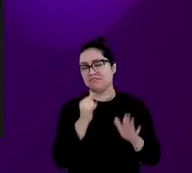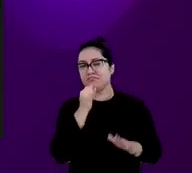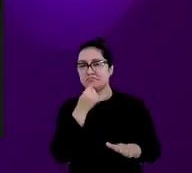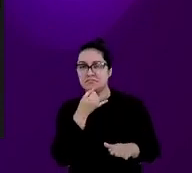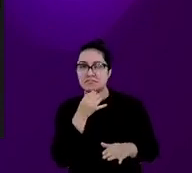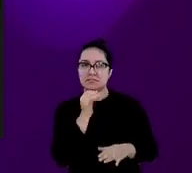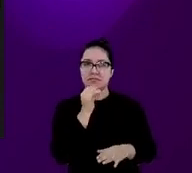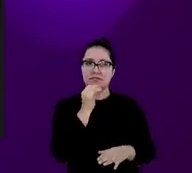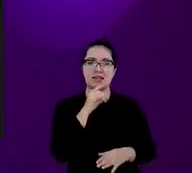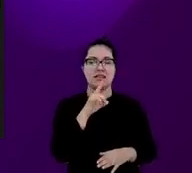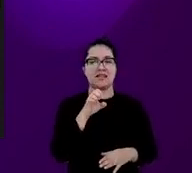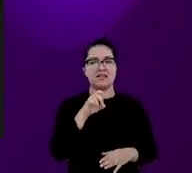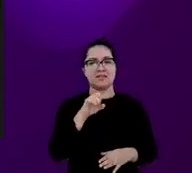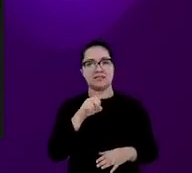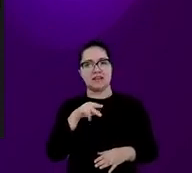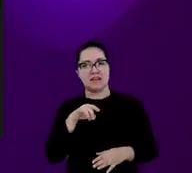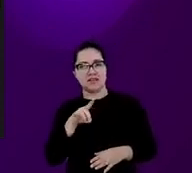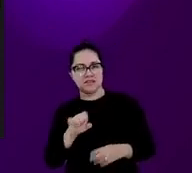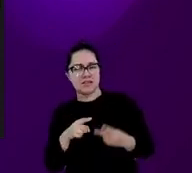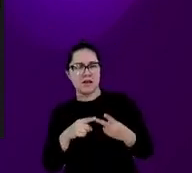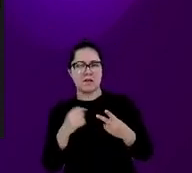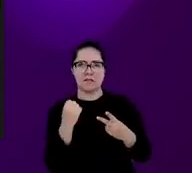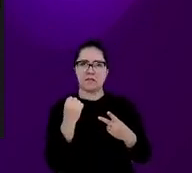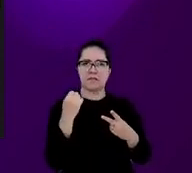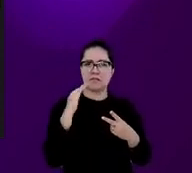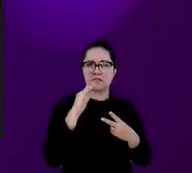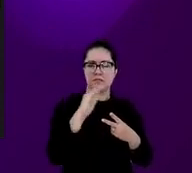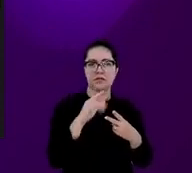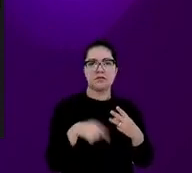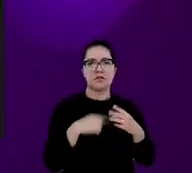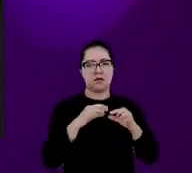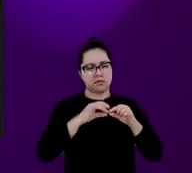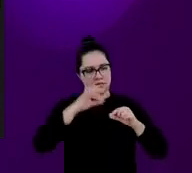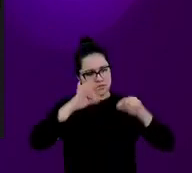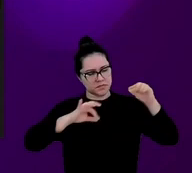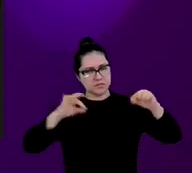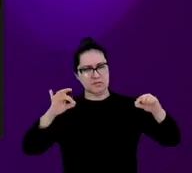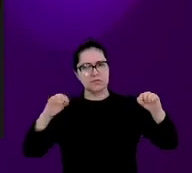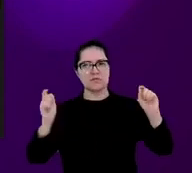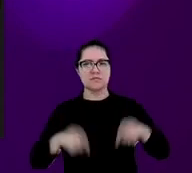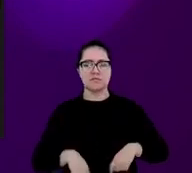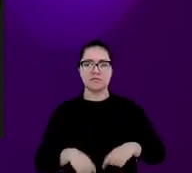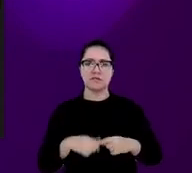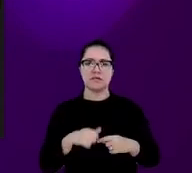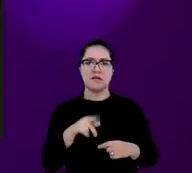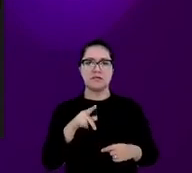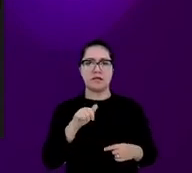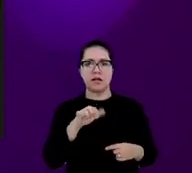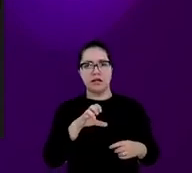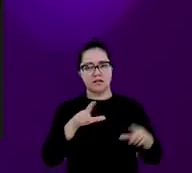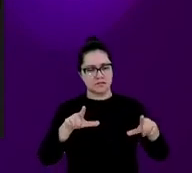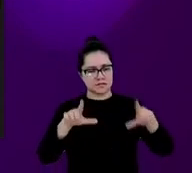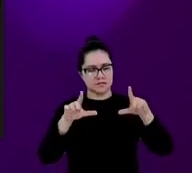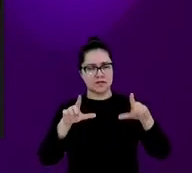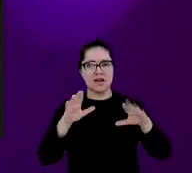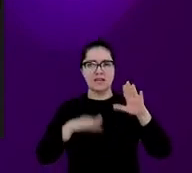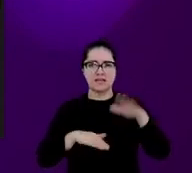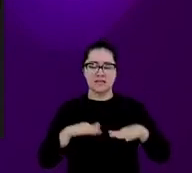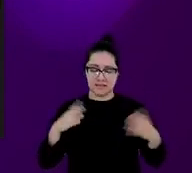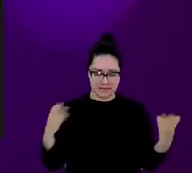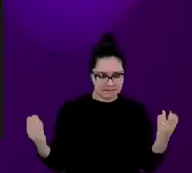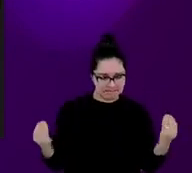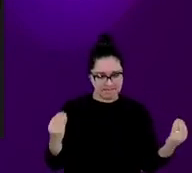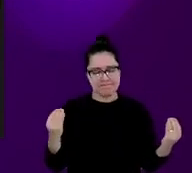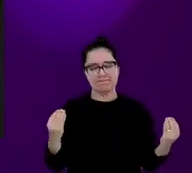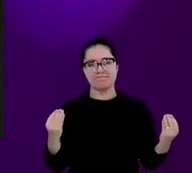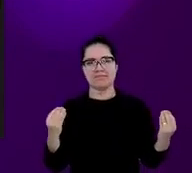exact wavelengths. There's a lot of sort of, lack of accurate parameters